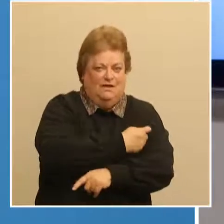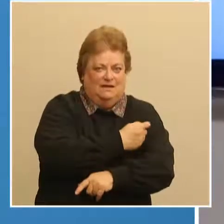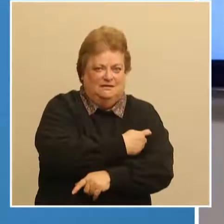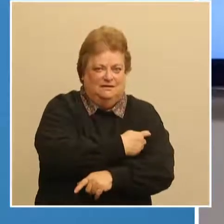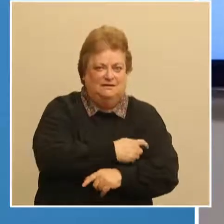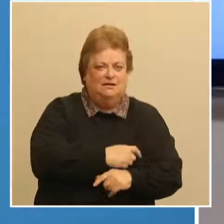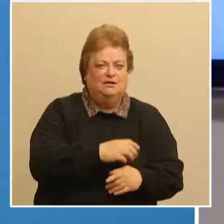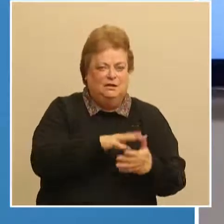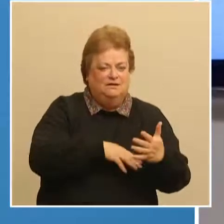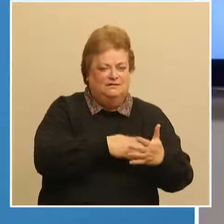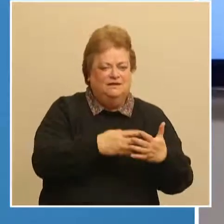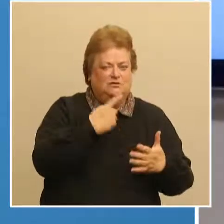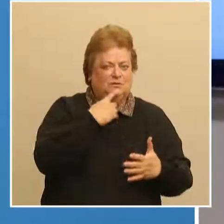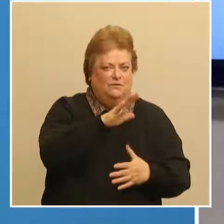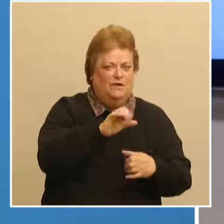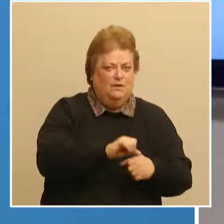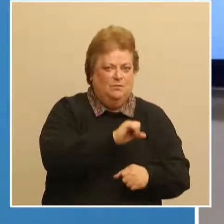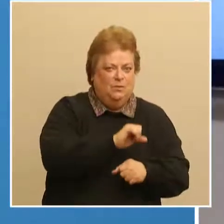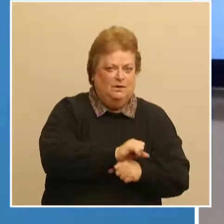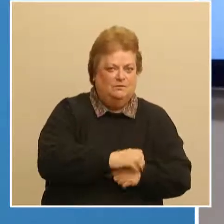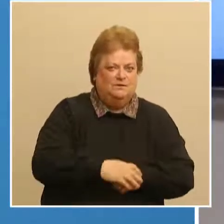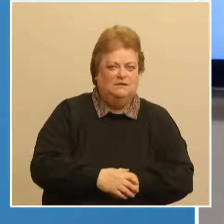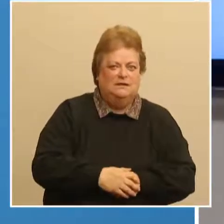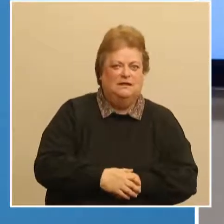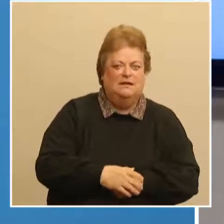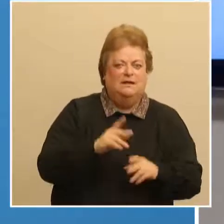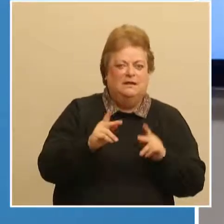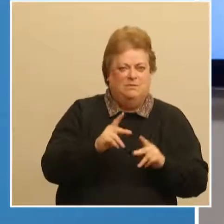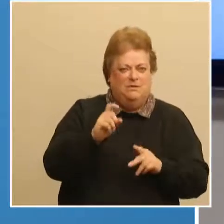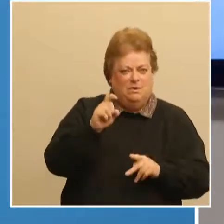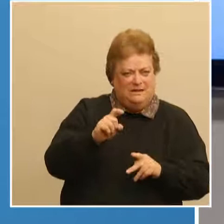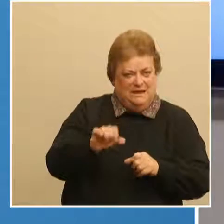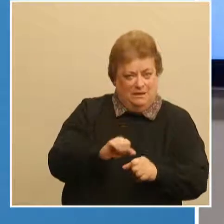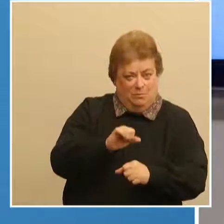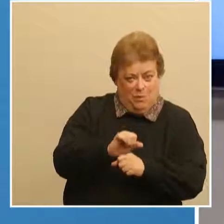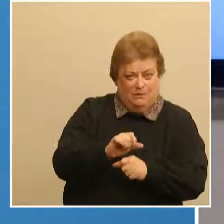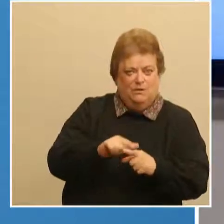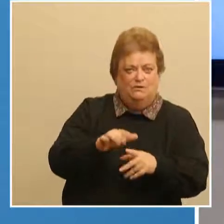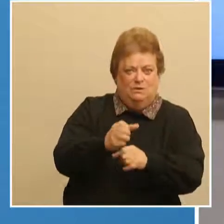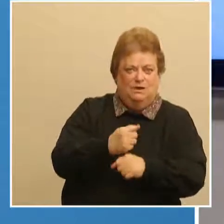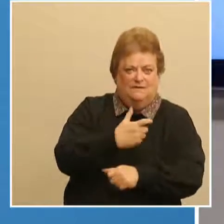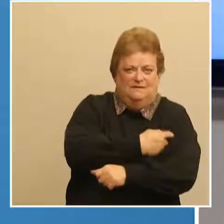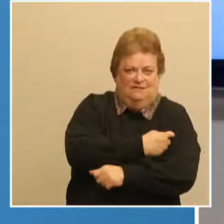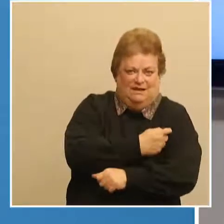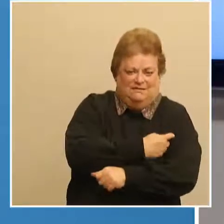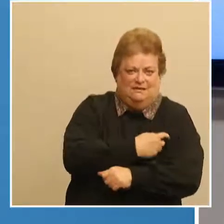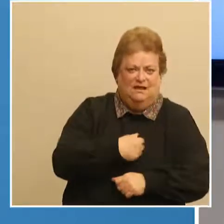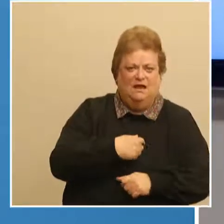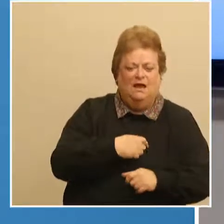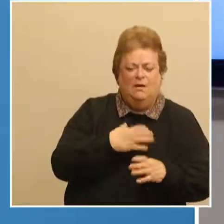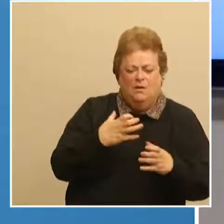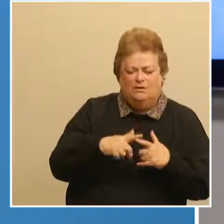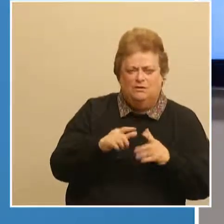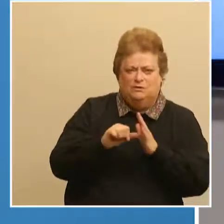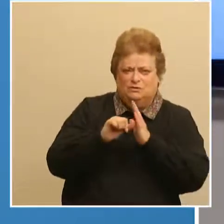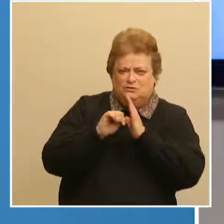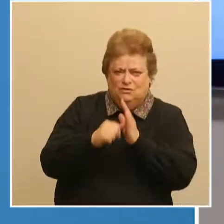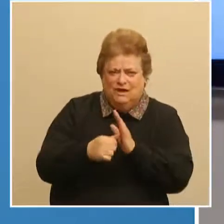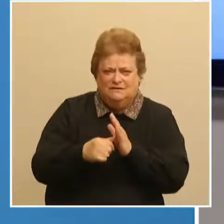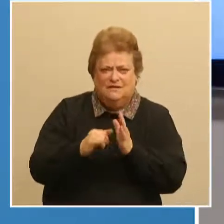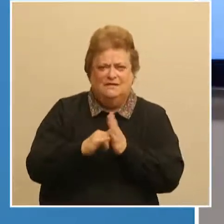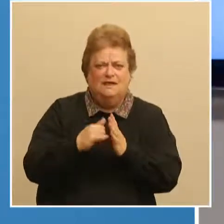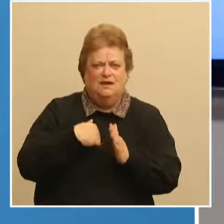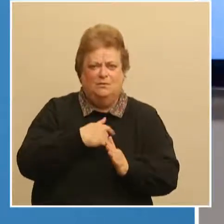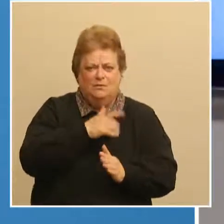to schedule their appointments. People will need an appointment to receive vaccine. I also want to stress that there will be